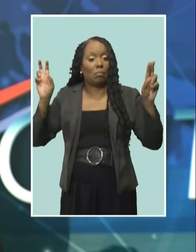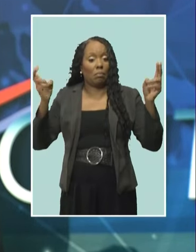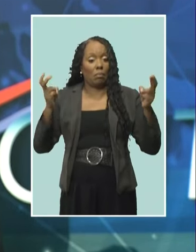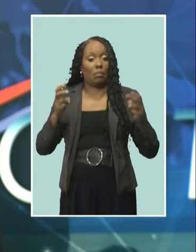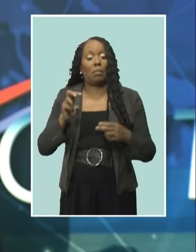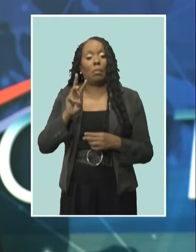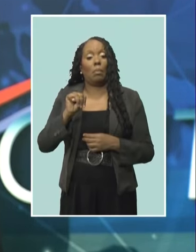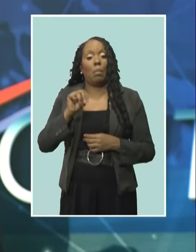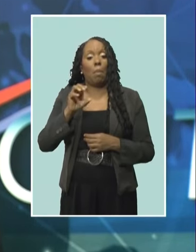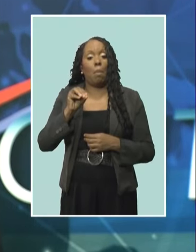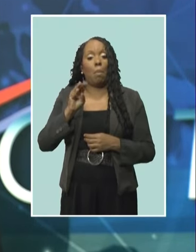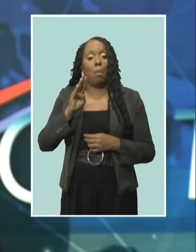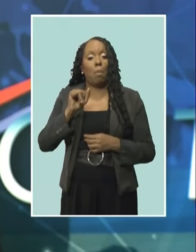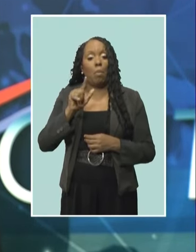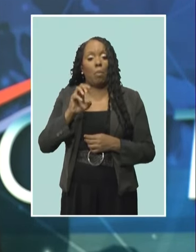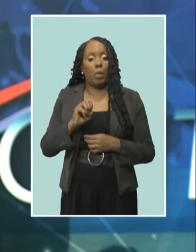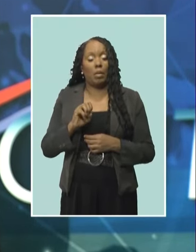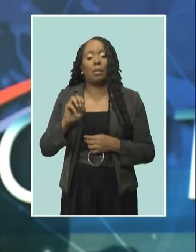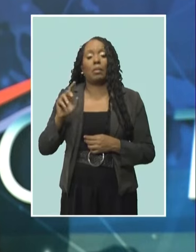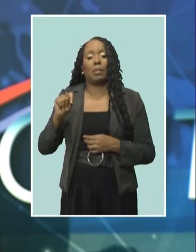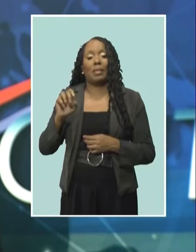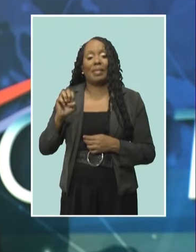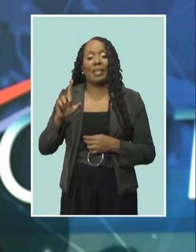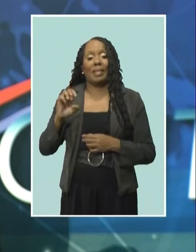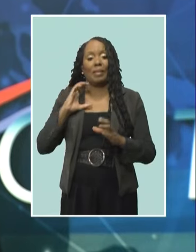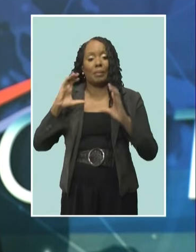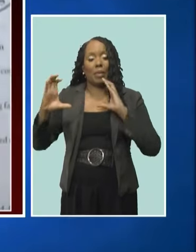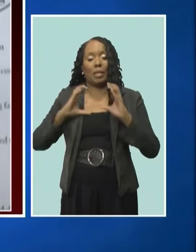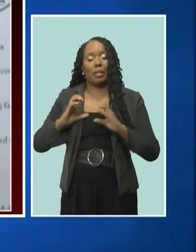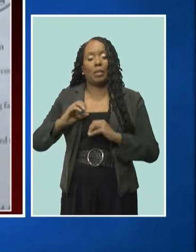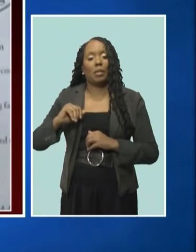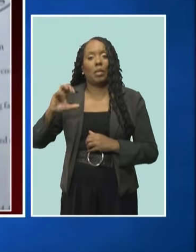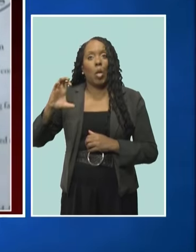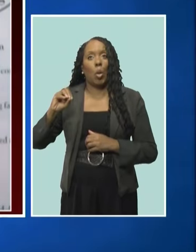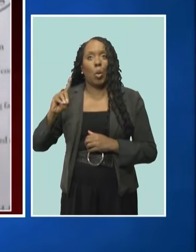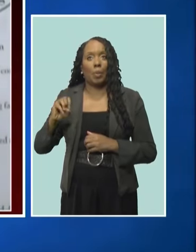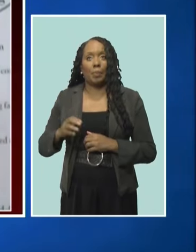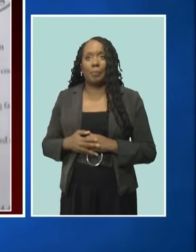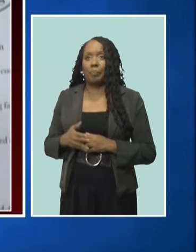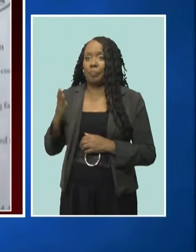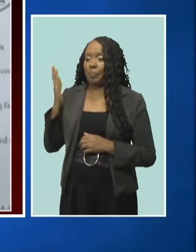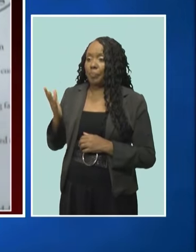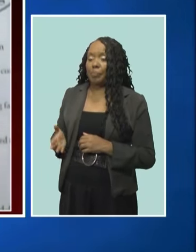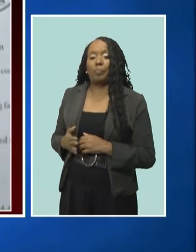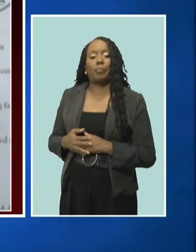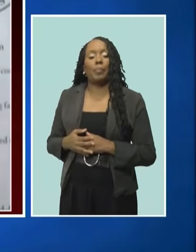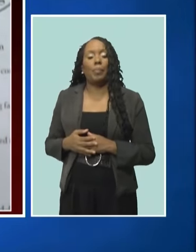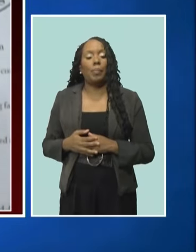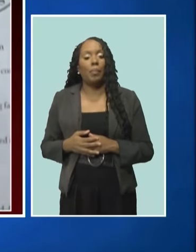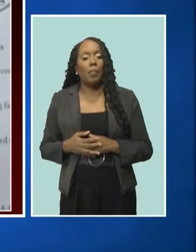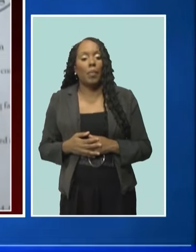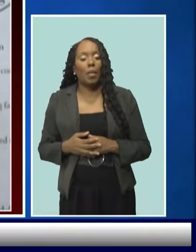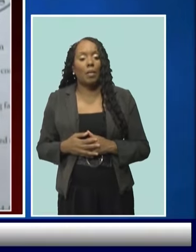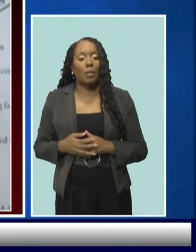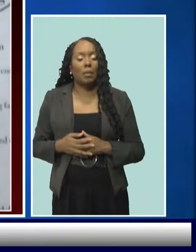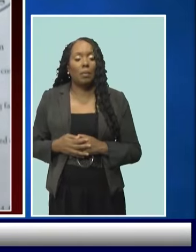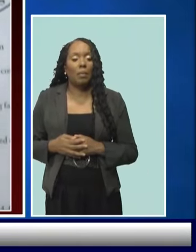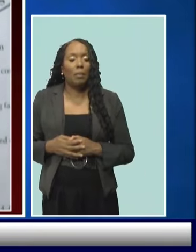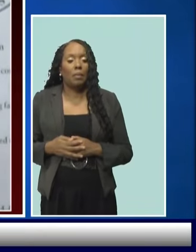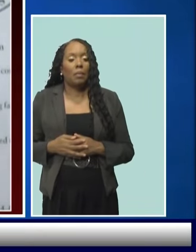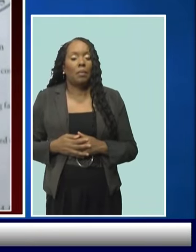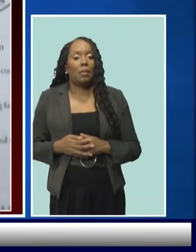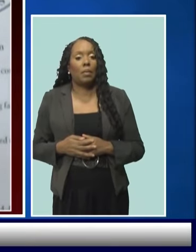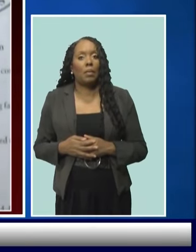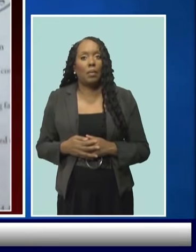Mobile Telecommunications Code, was discussed. They had no idea that they could even set their phones